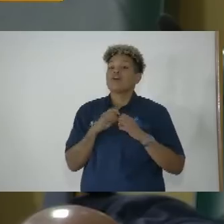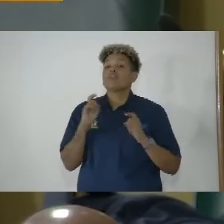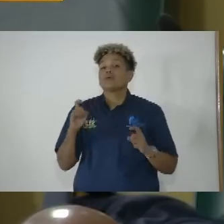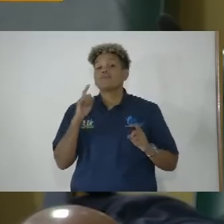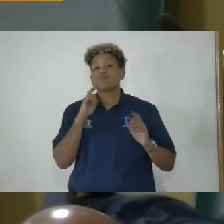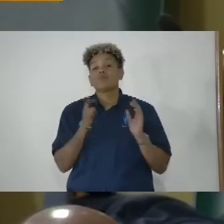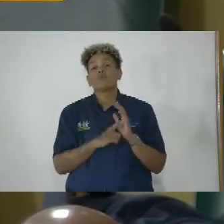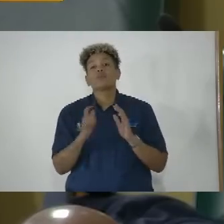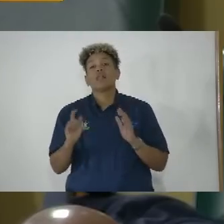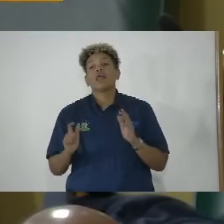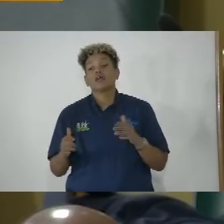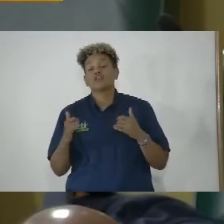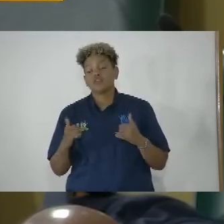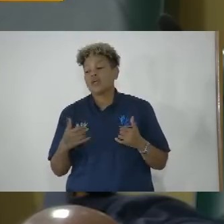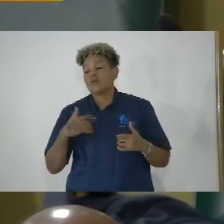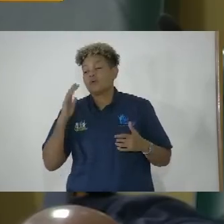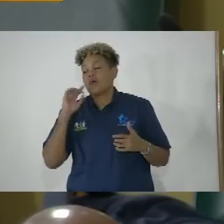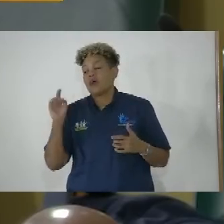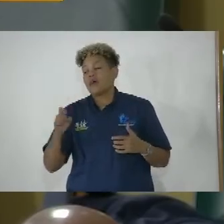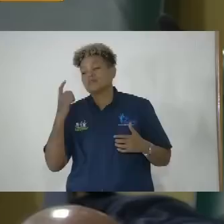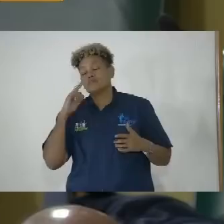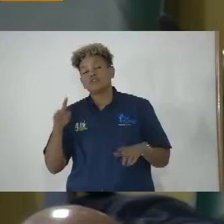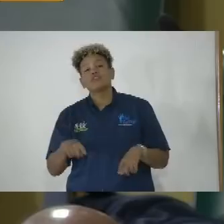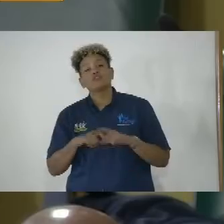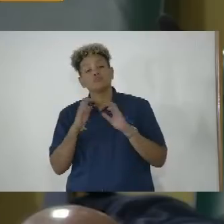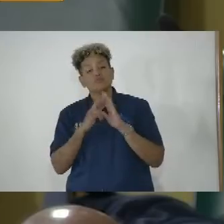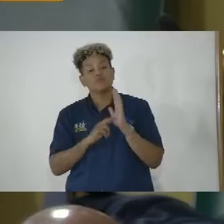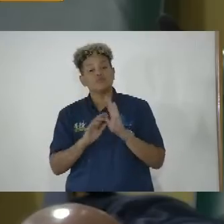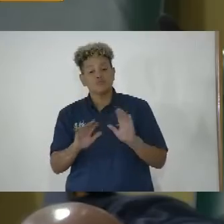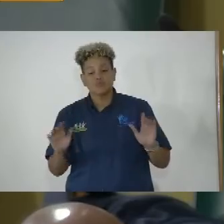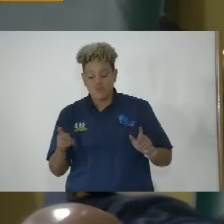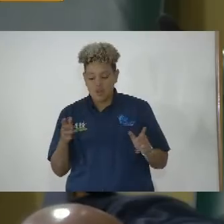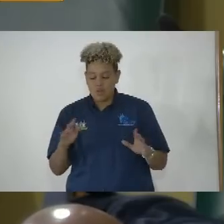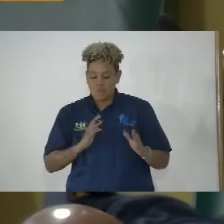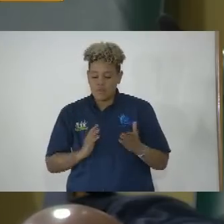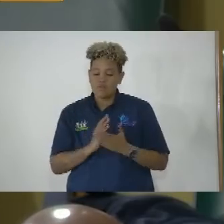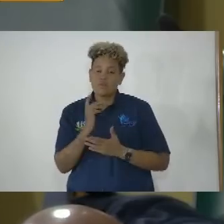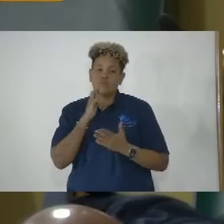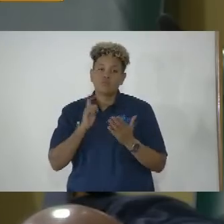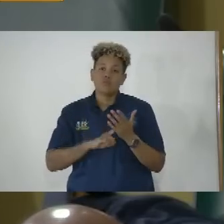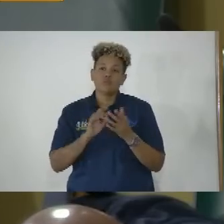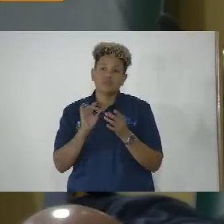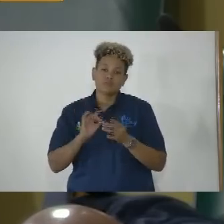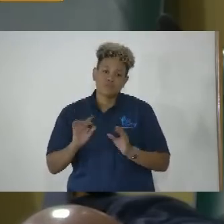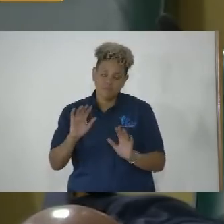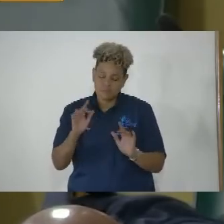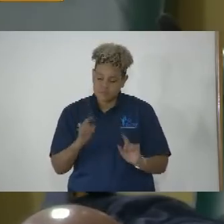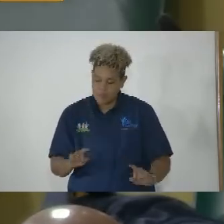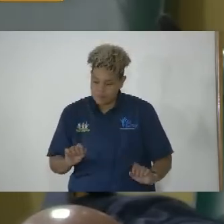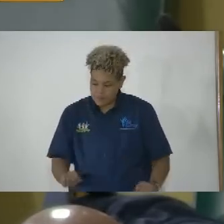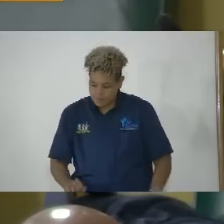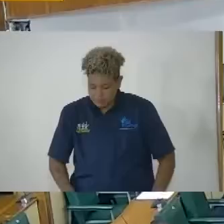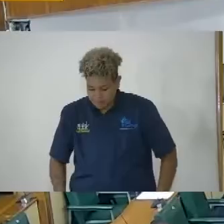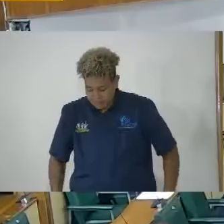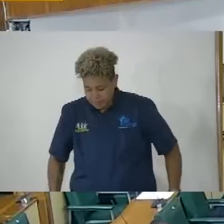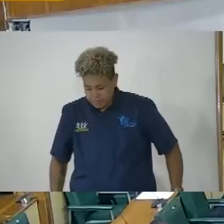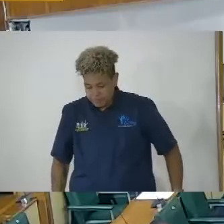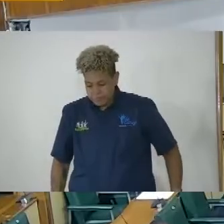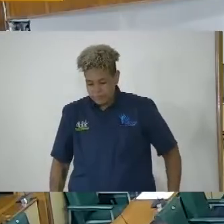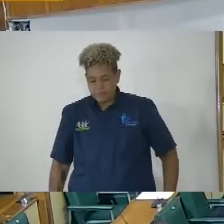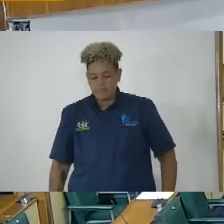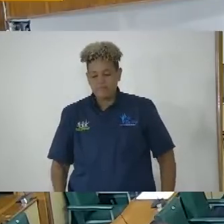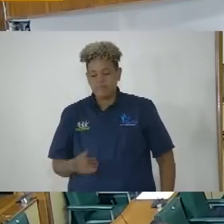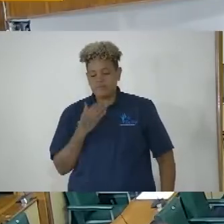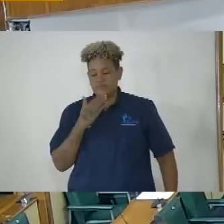notice that at a later stage today, I will move for suspension of the standing orders to allow me to take this motion. Thank you,